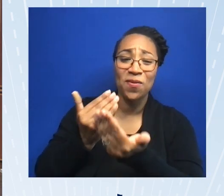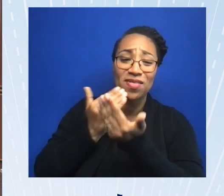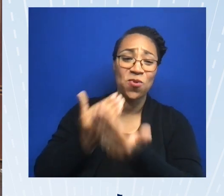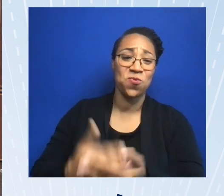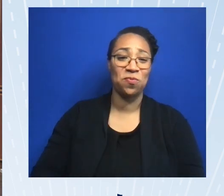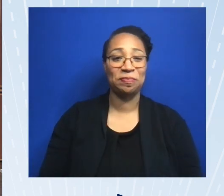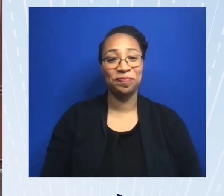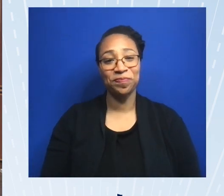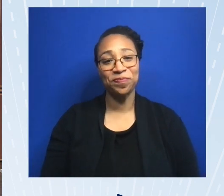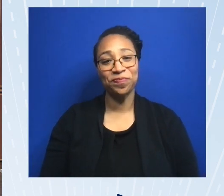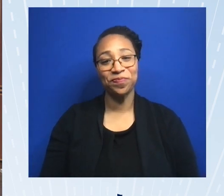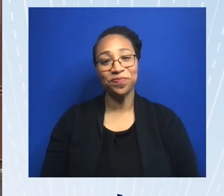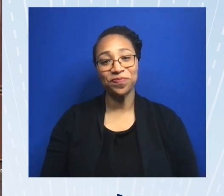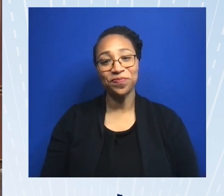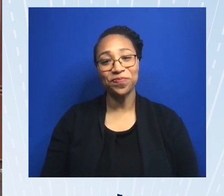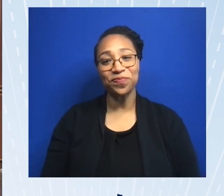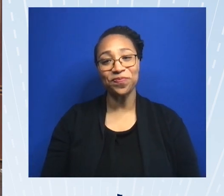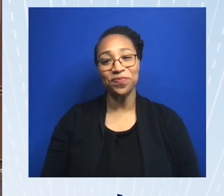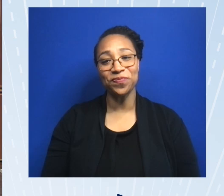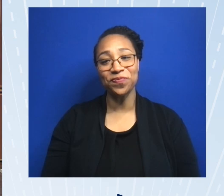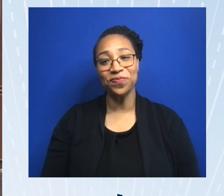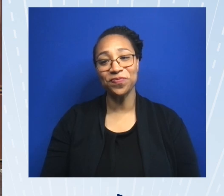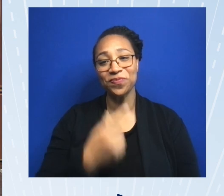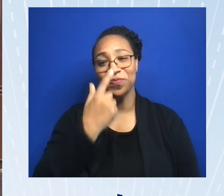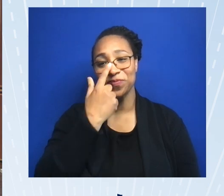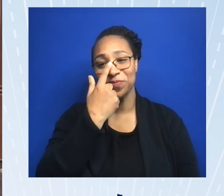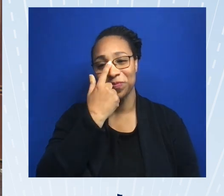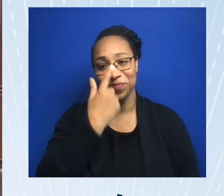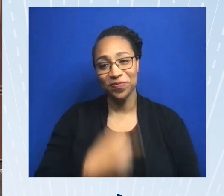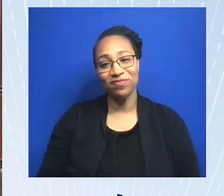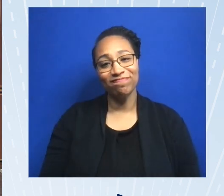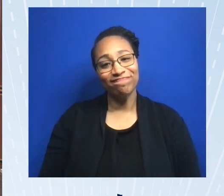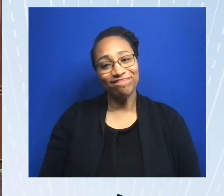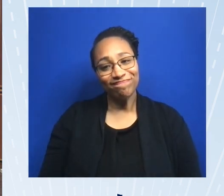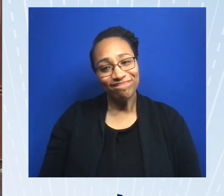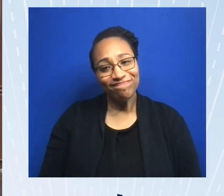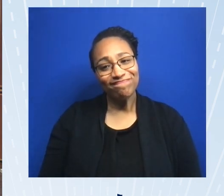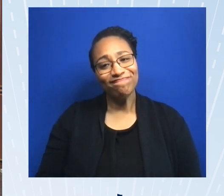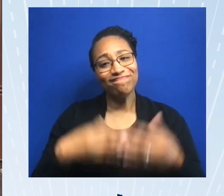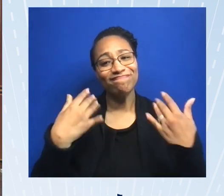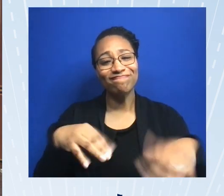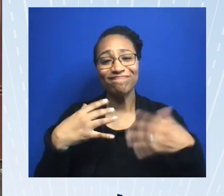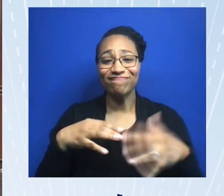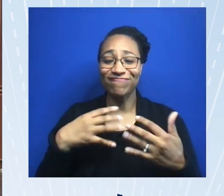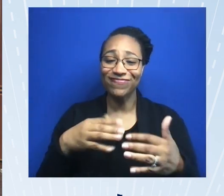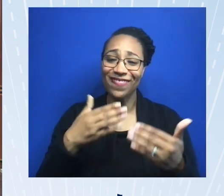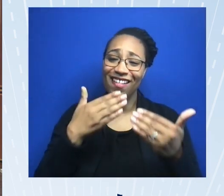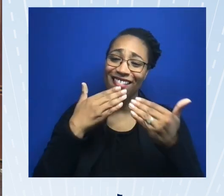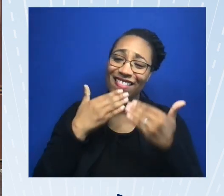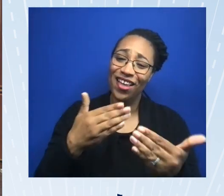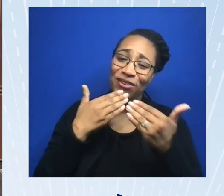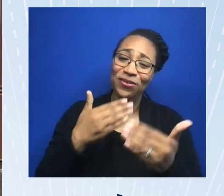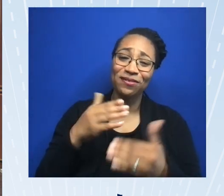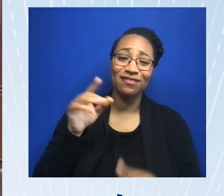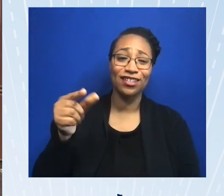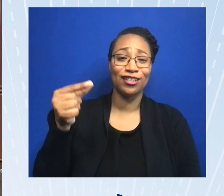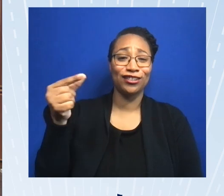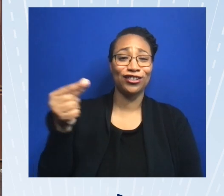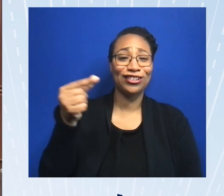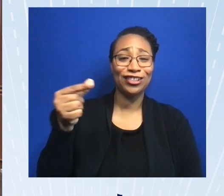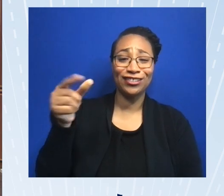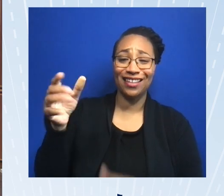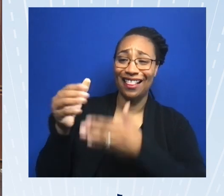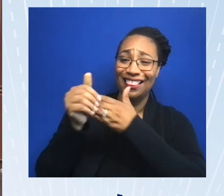Thank you so much, Mr. Second Gentleman, for your leadership and for those incredibly kind remarks. Good morning,